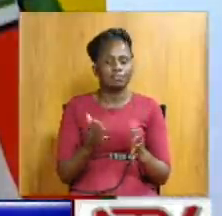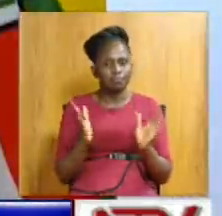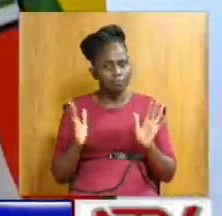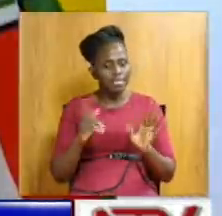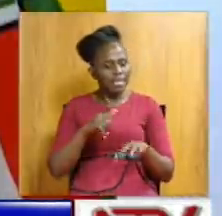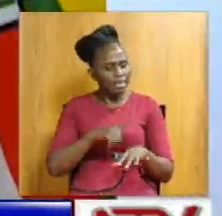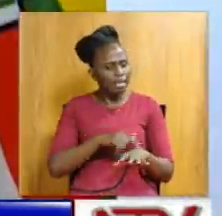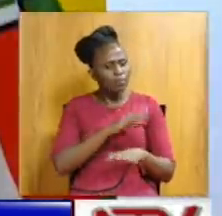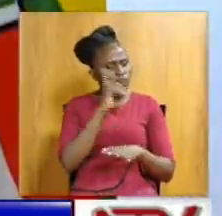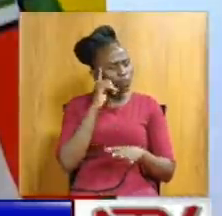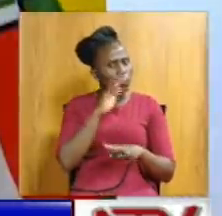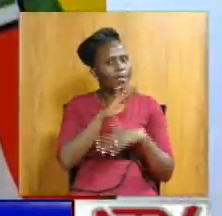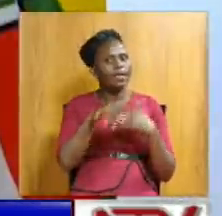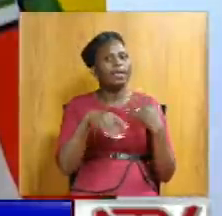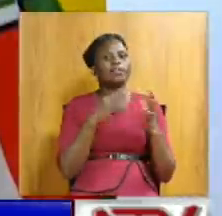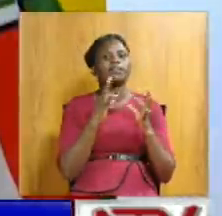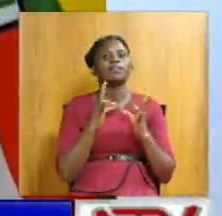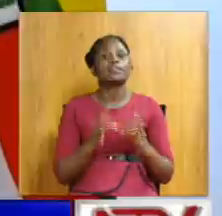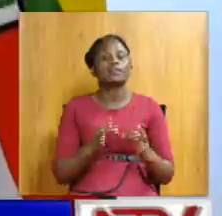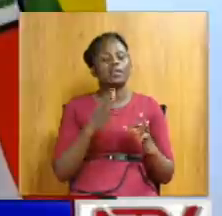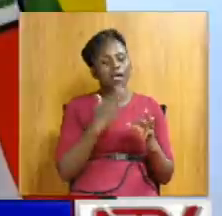time for